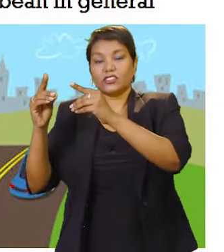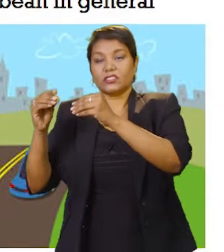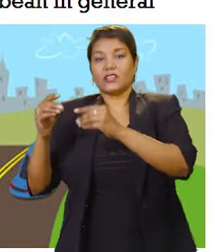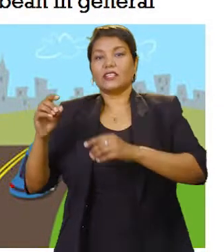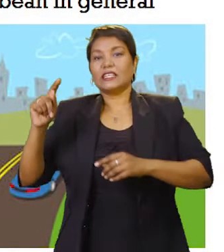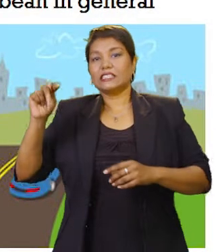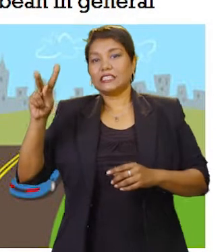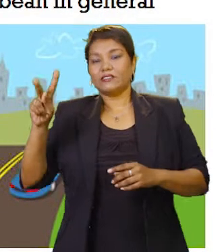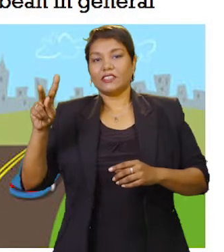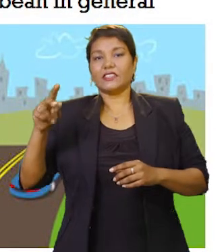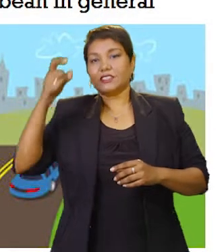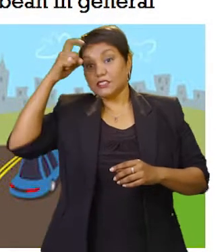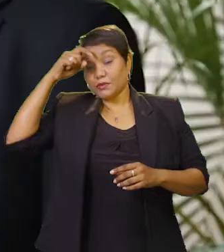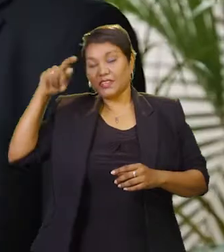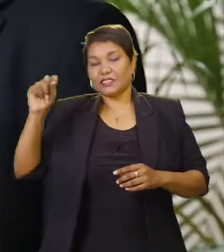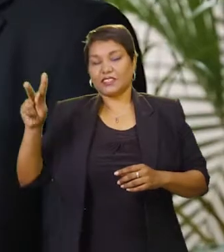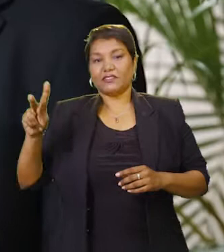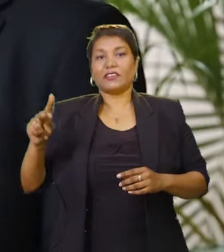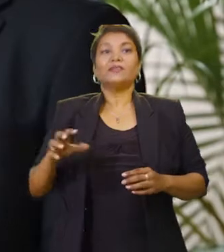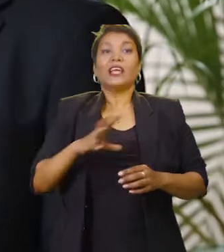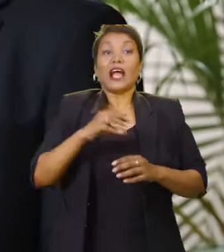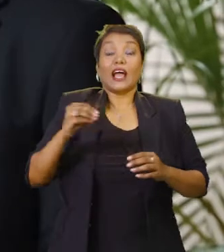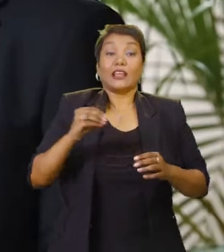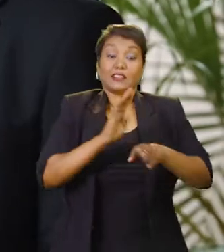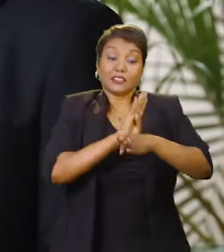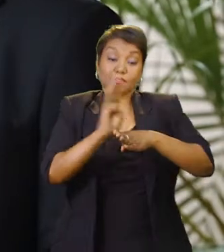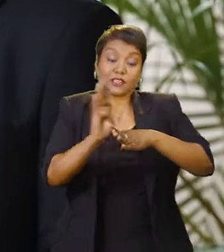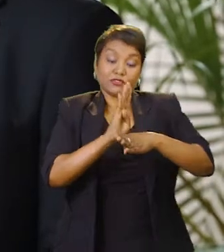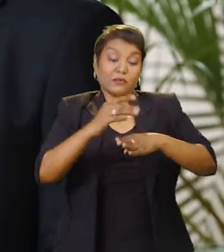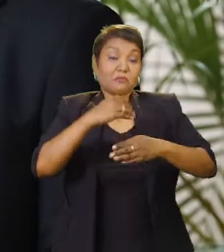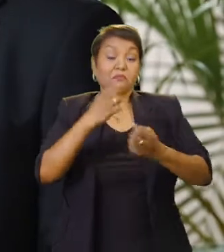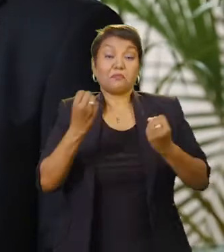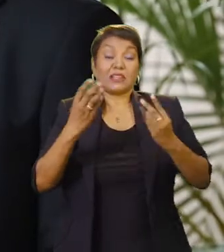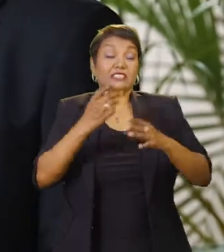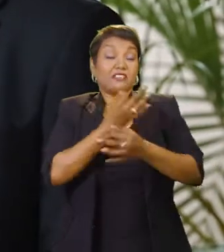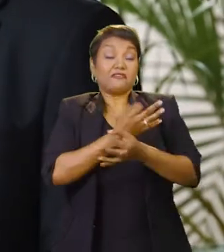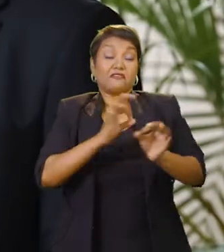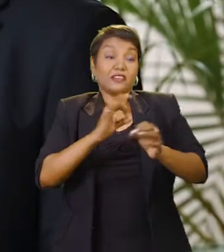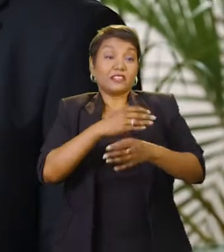of unused spectrum. And what I've noted in many of